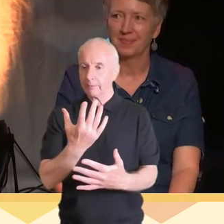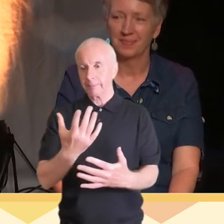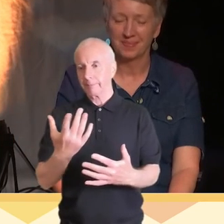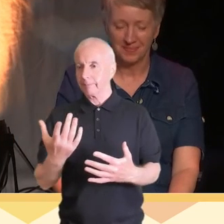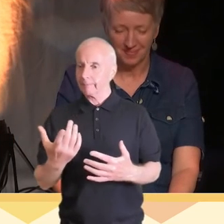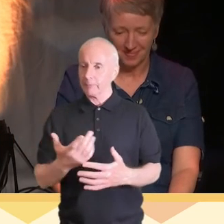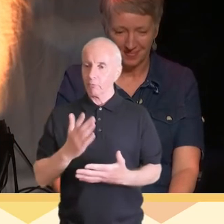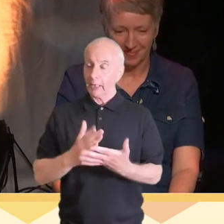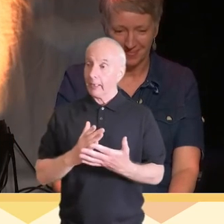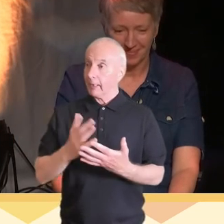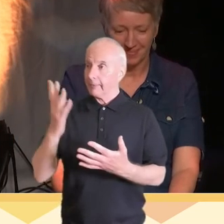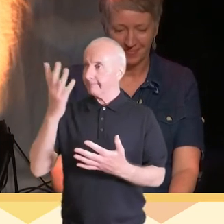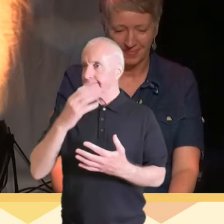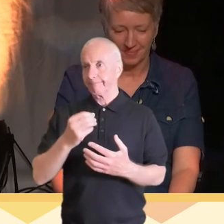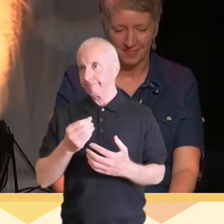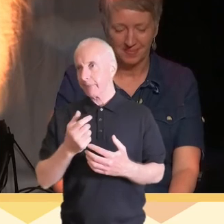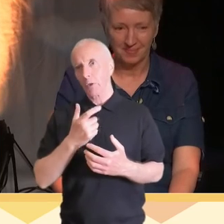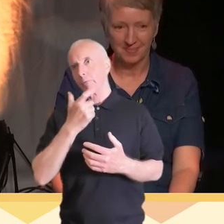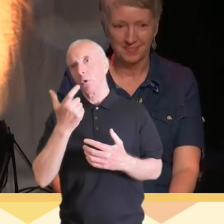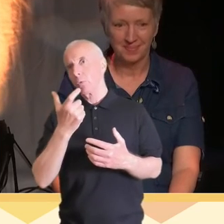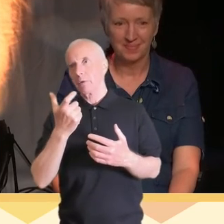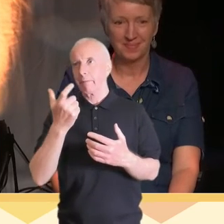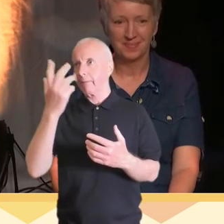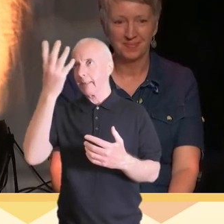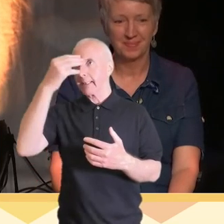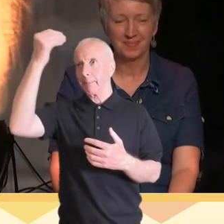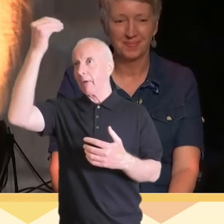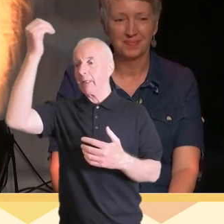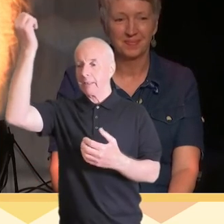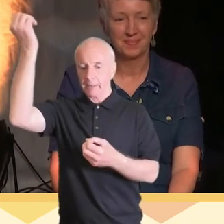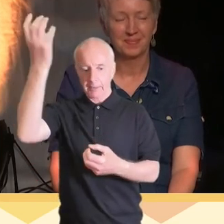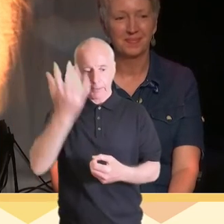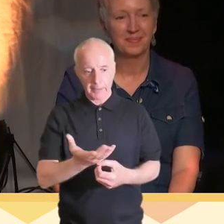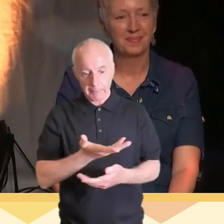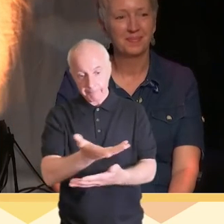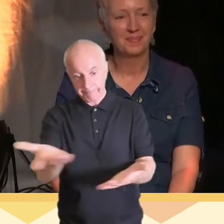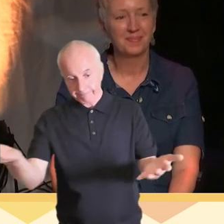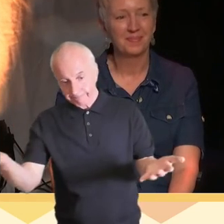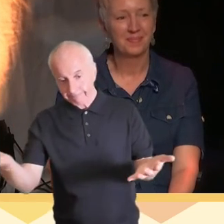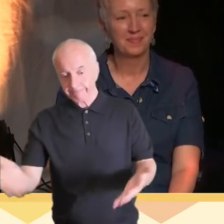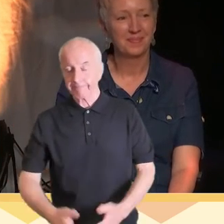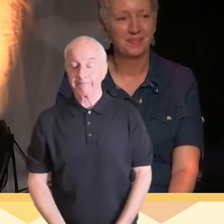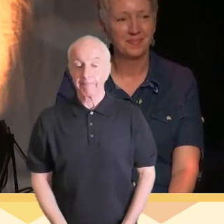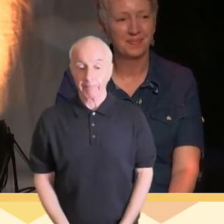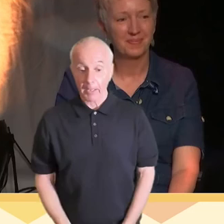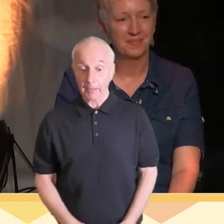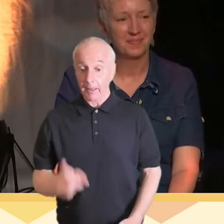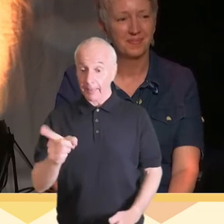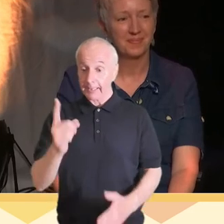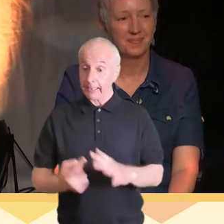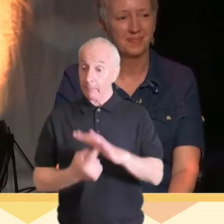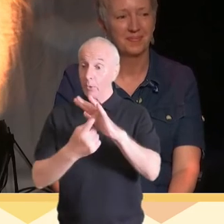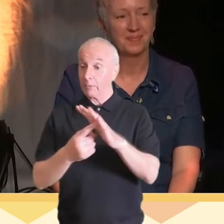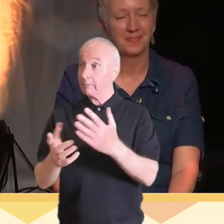me and for others, I have to say, and I'm naming no names. So that's really important, isn't it? God